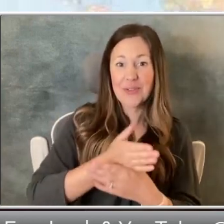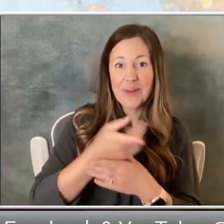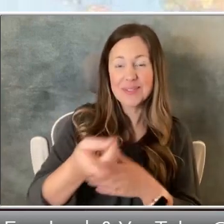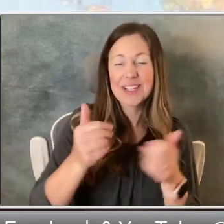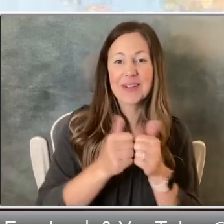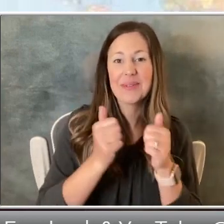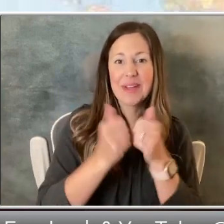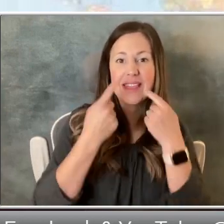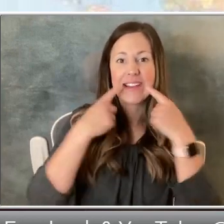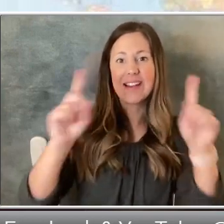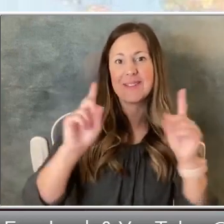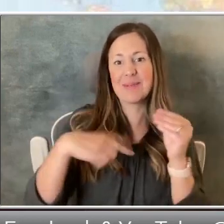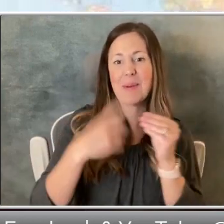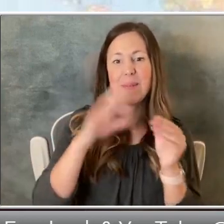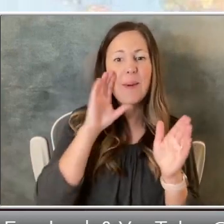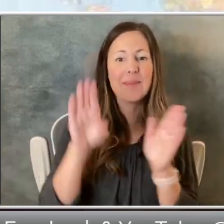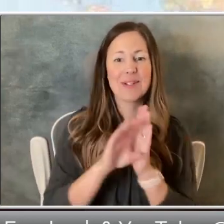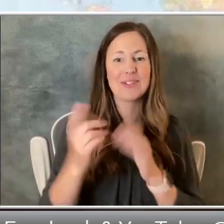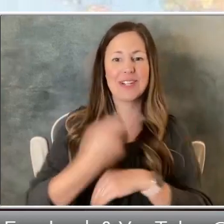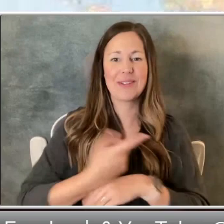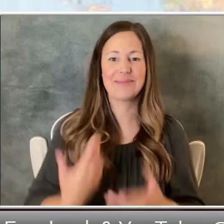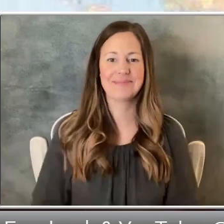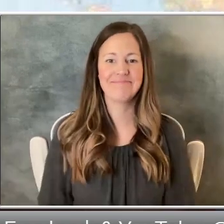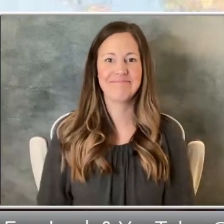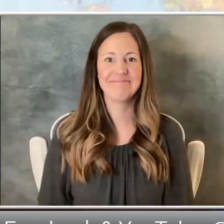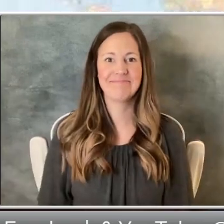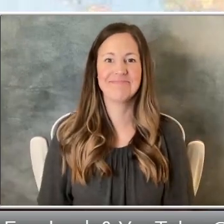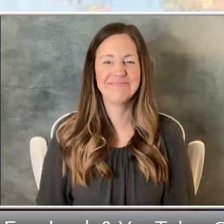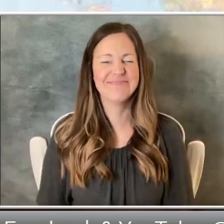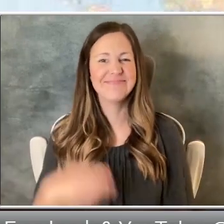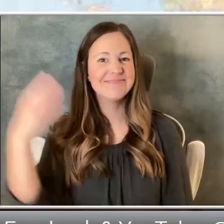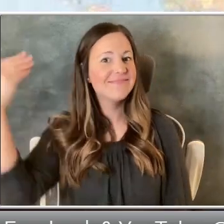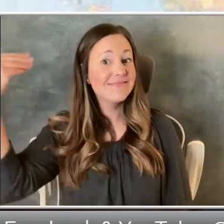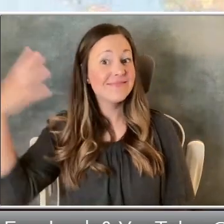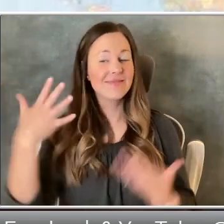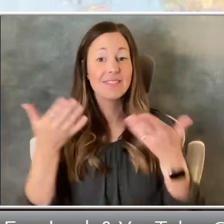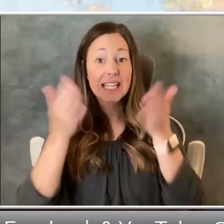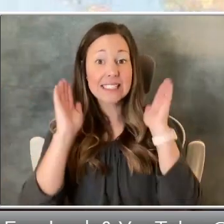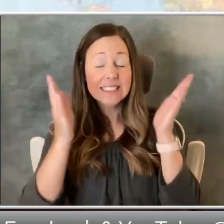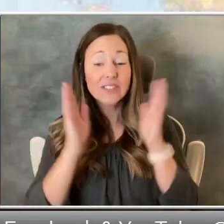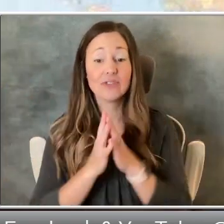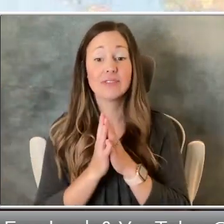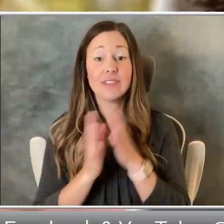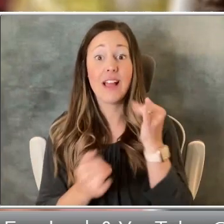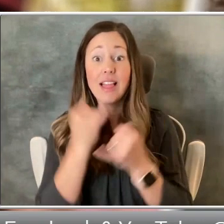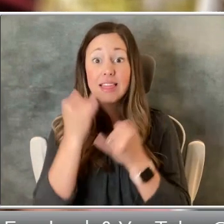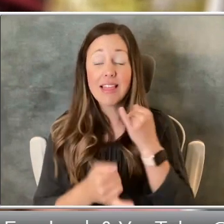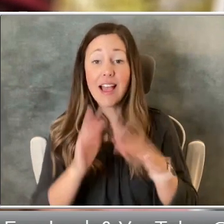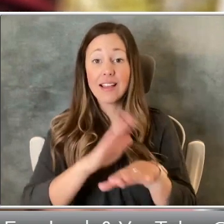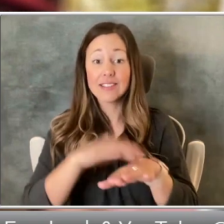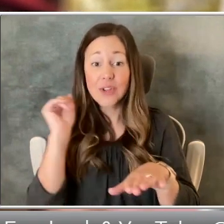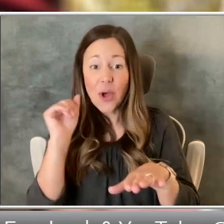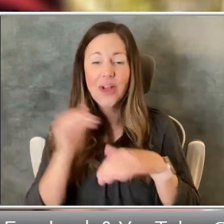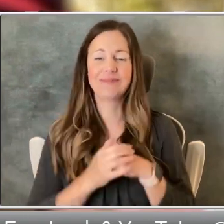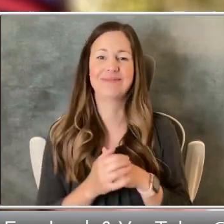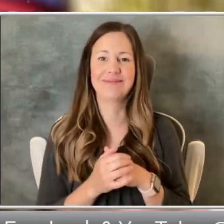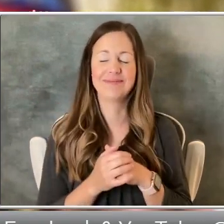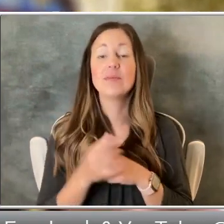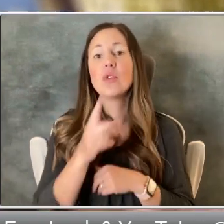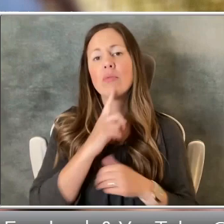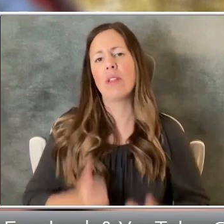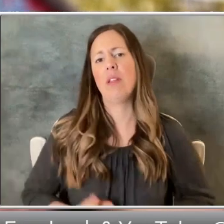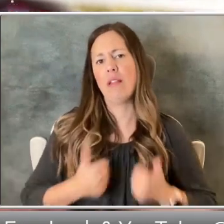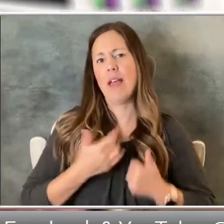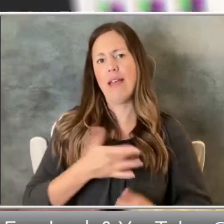about Picture Day. Oh, sorry. May I have your attention, please? This is the last call. Life feels like it's finally back